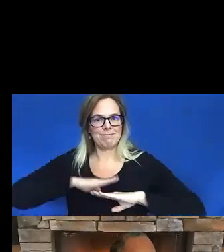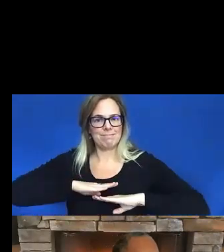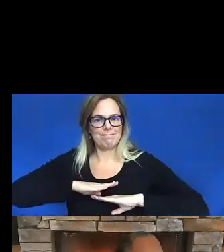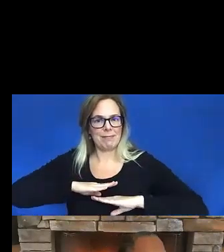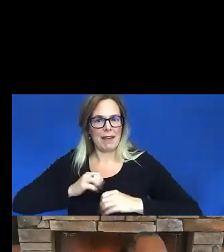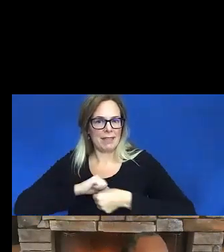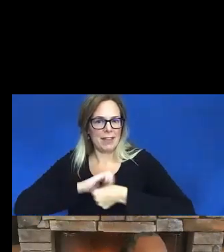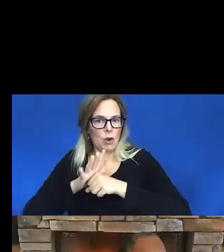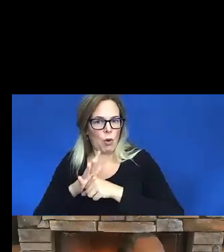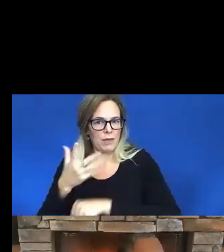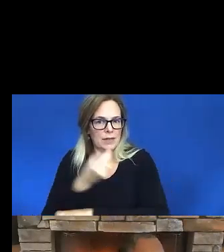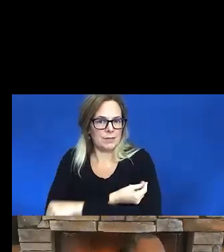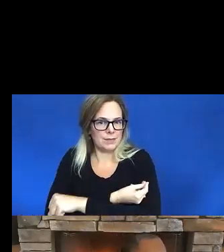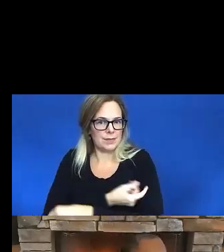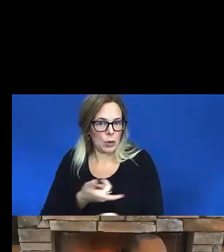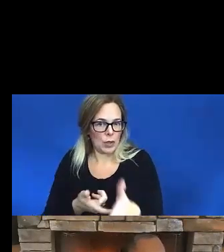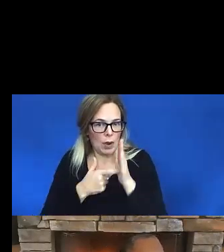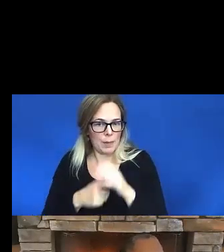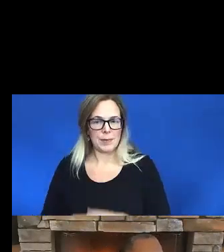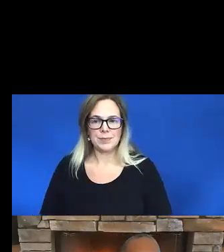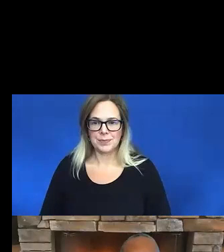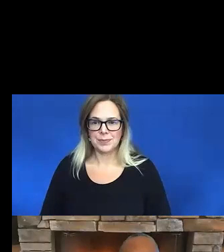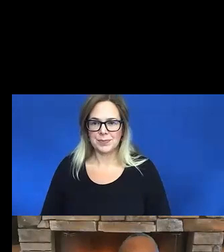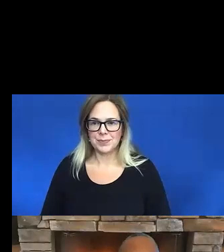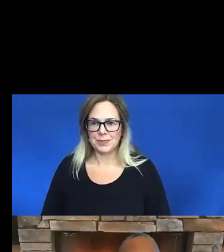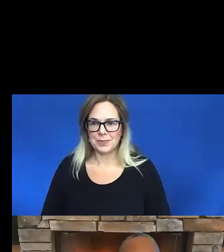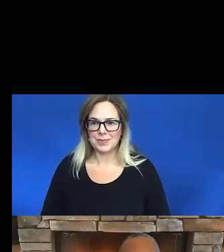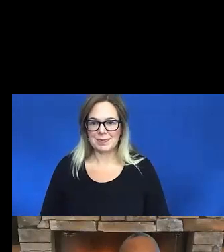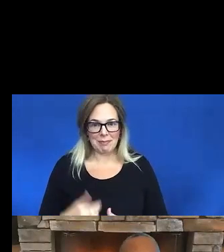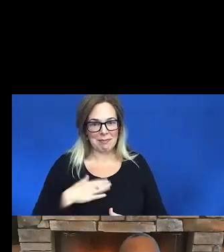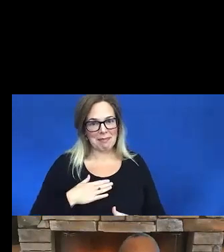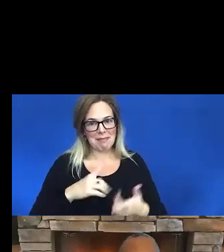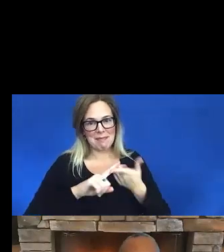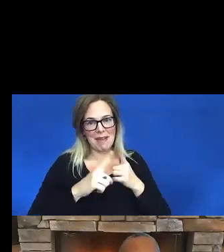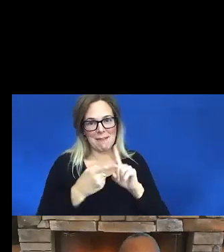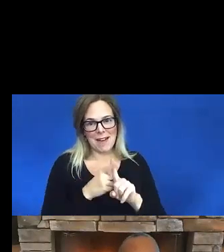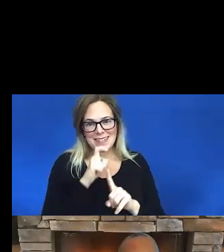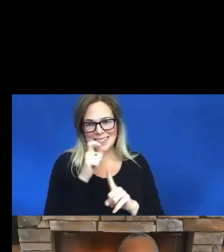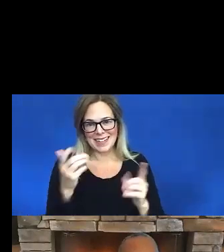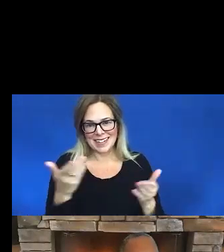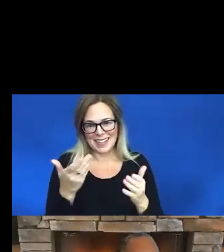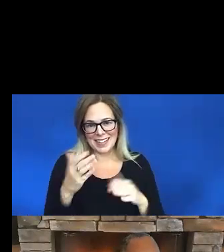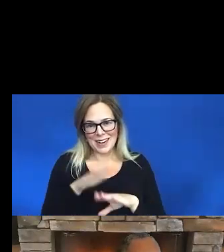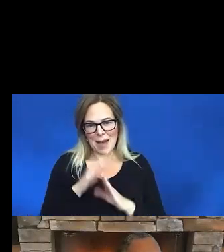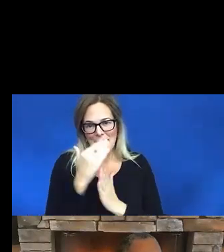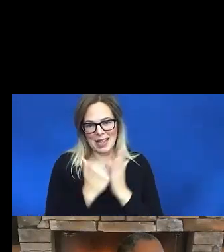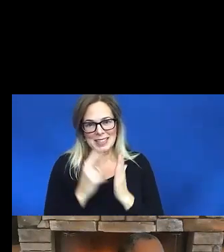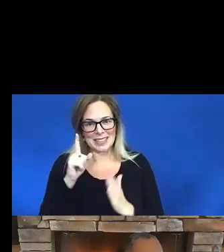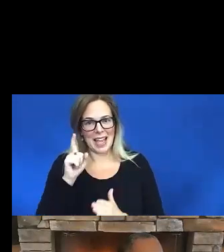help. My friend is not in today on my list, so we will have to get back with you on